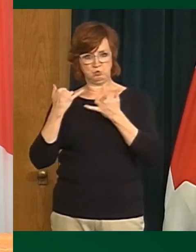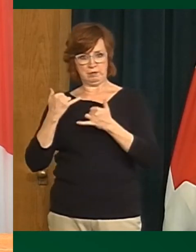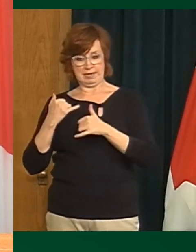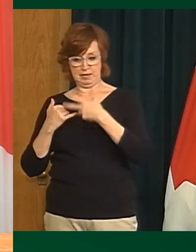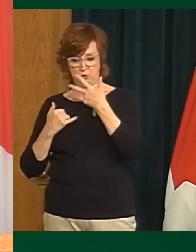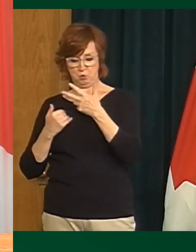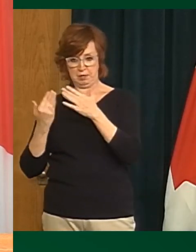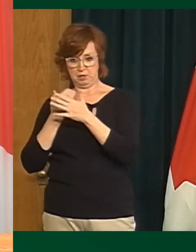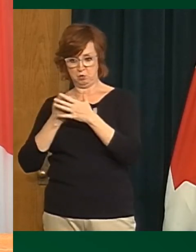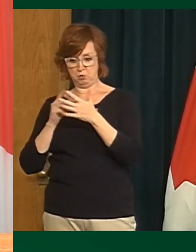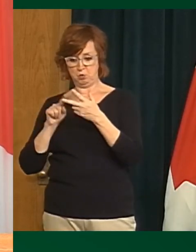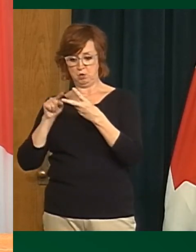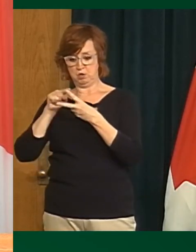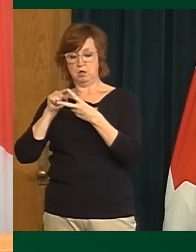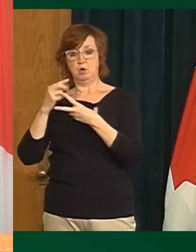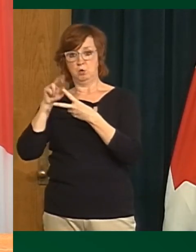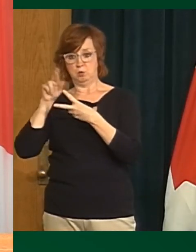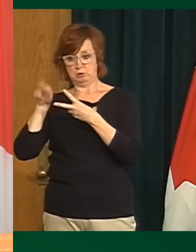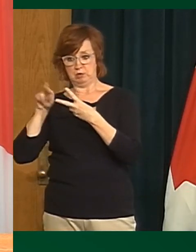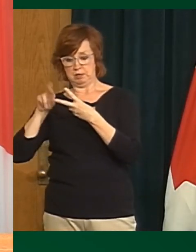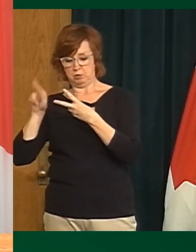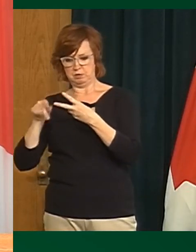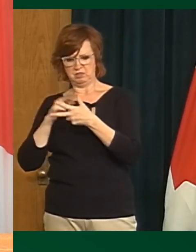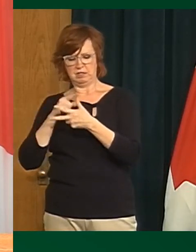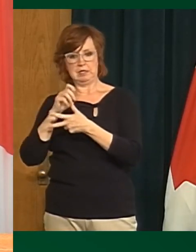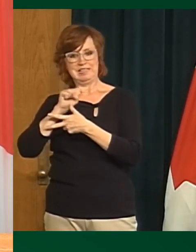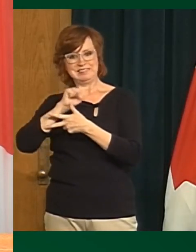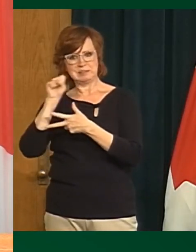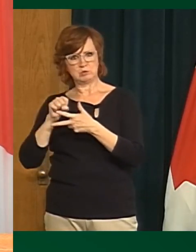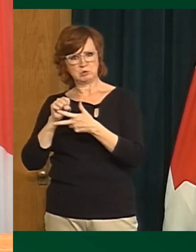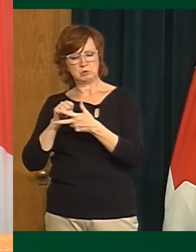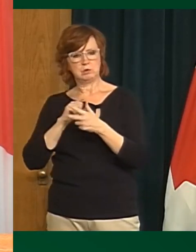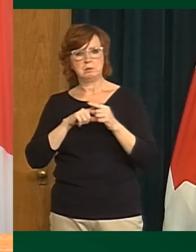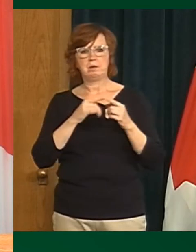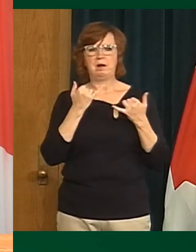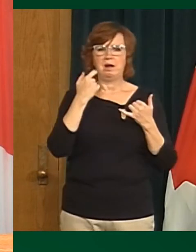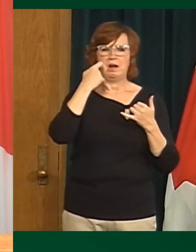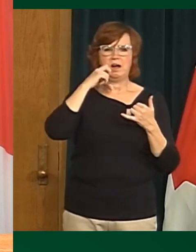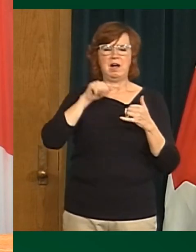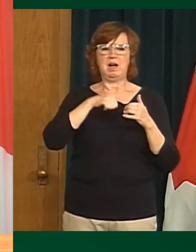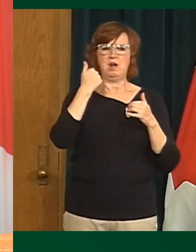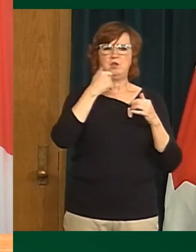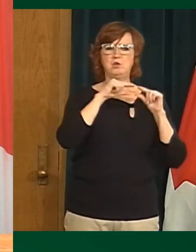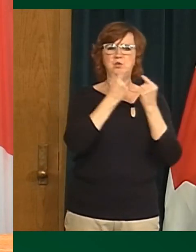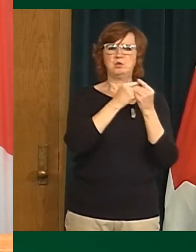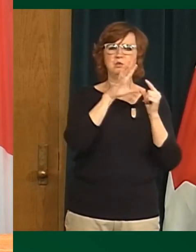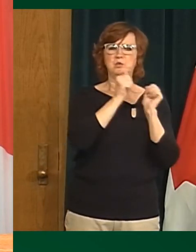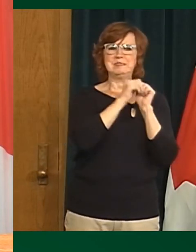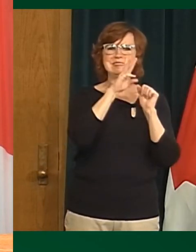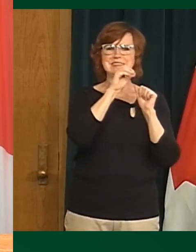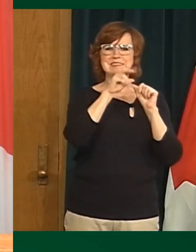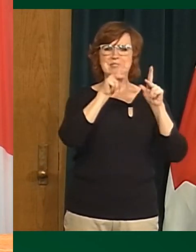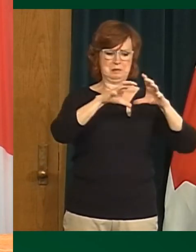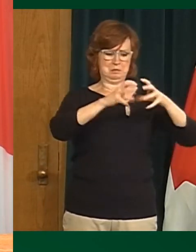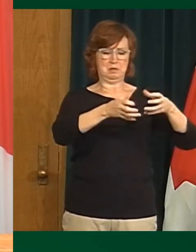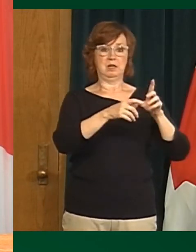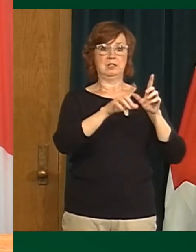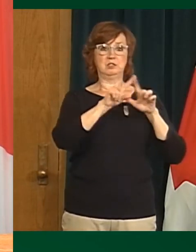today? So my understanding is that, and I'll confirm with you by confirming